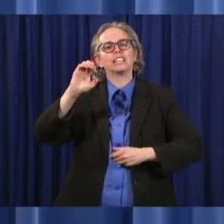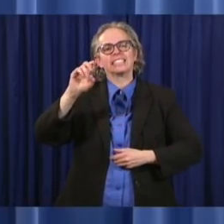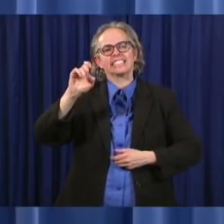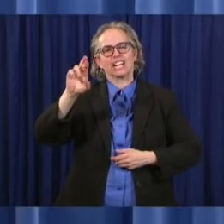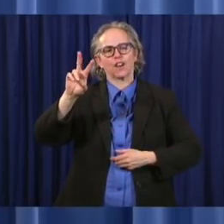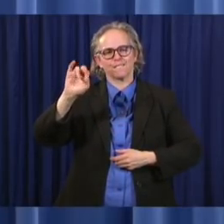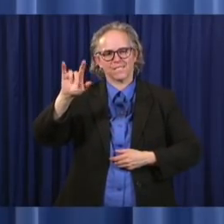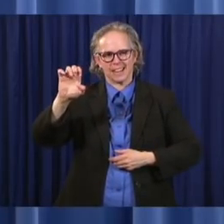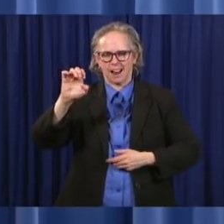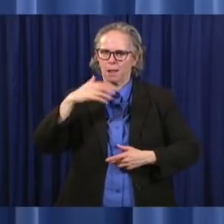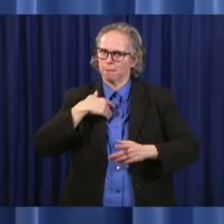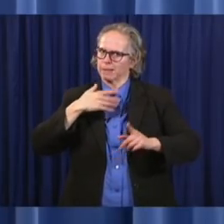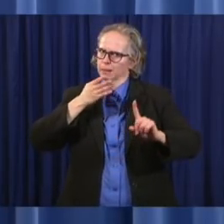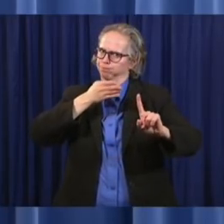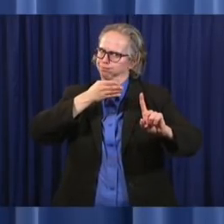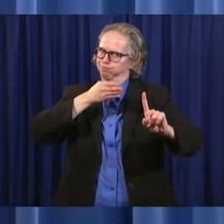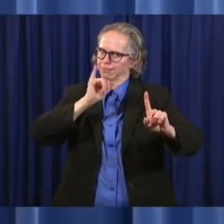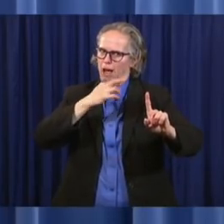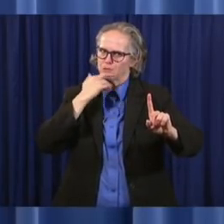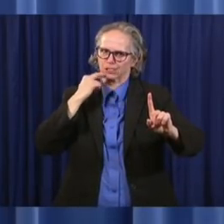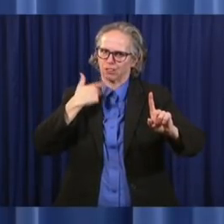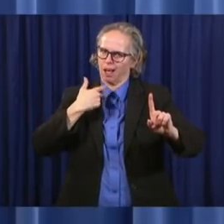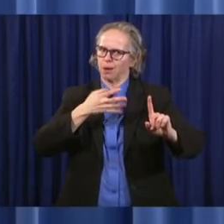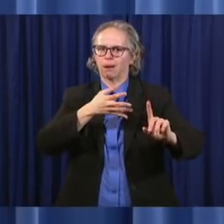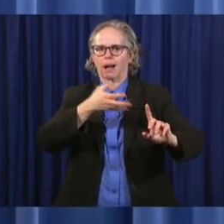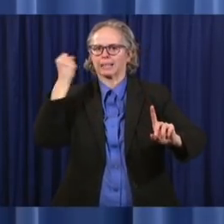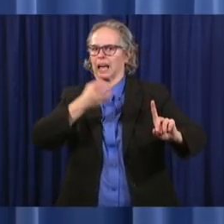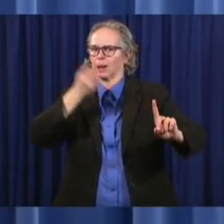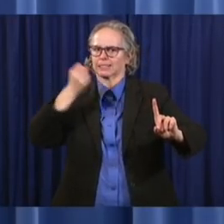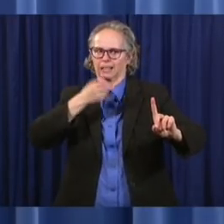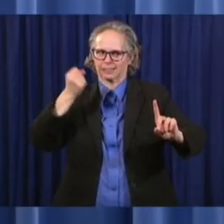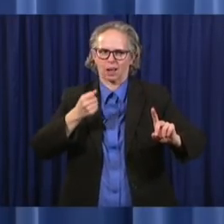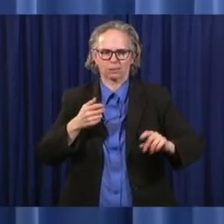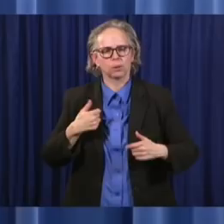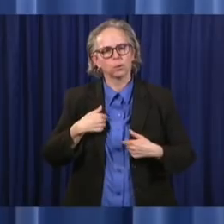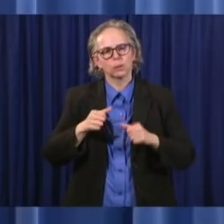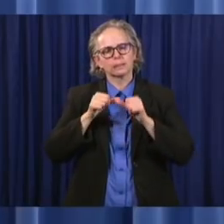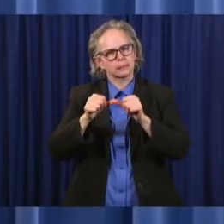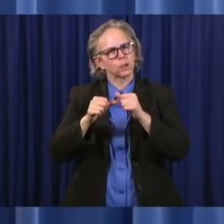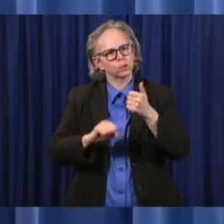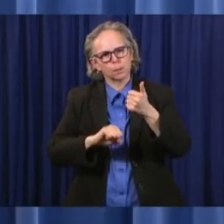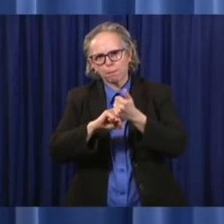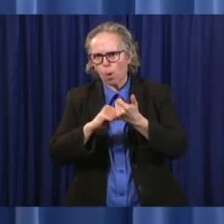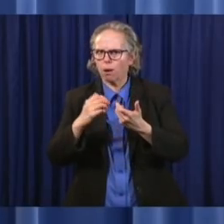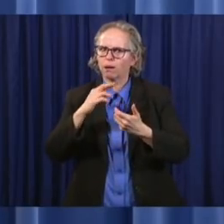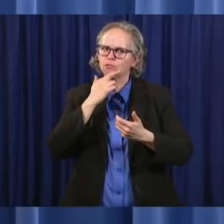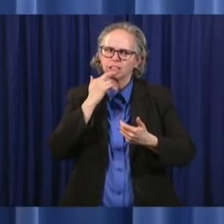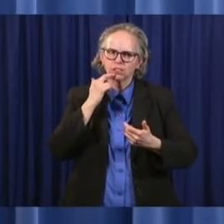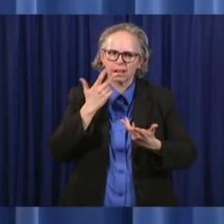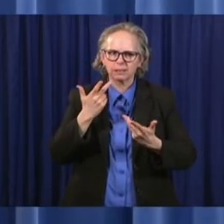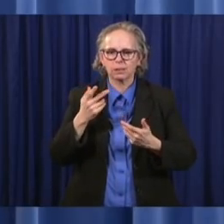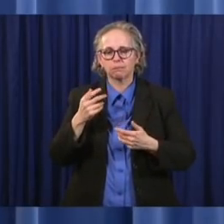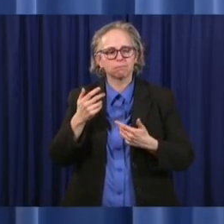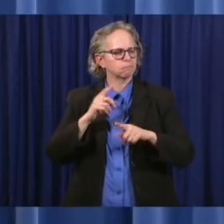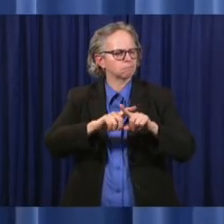there. So I'm sure we'll be supporting our restaurants one way or the other.